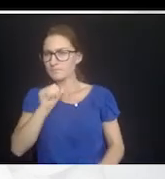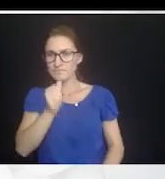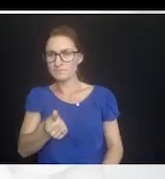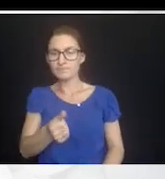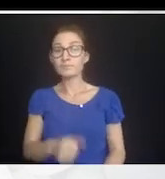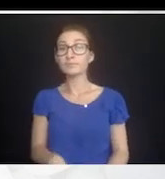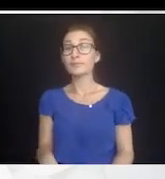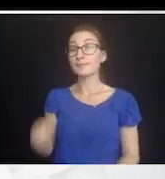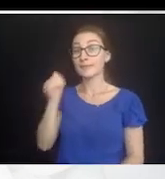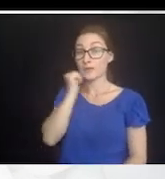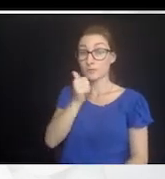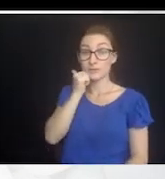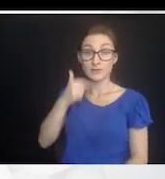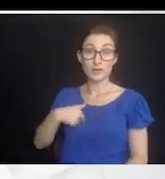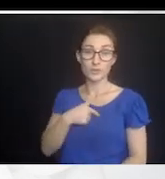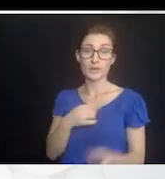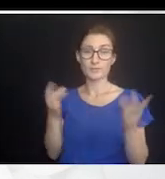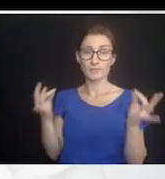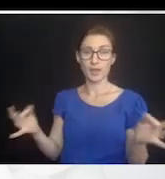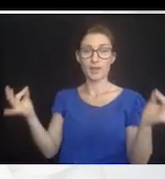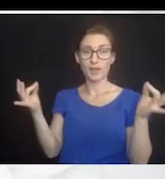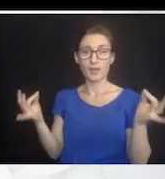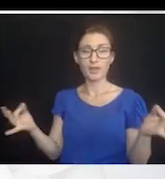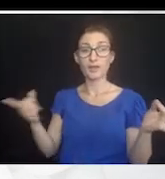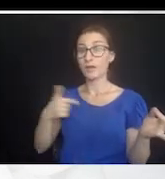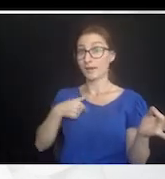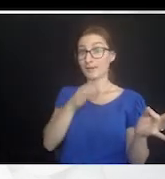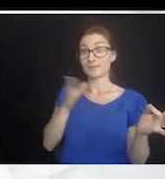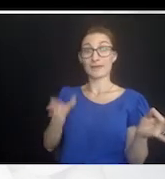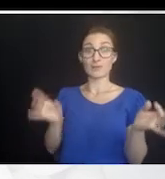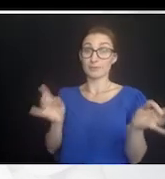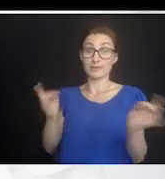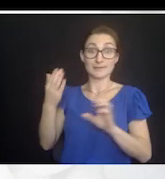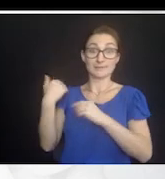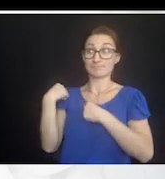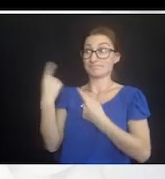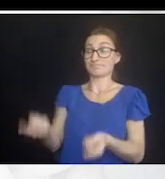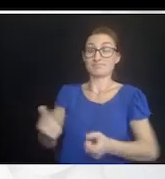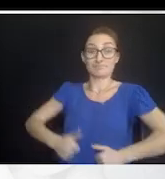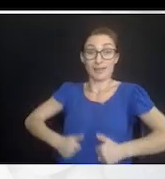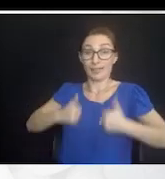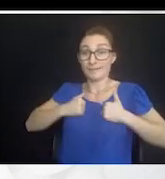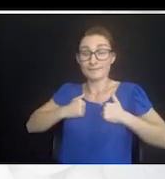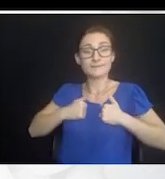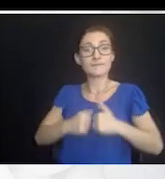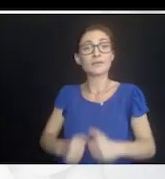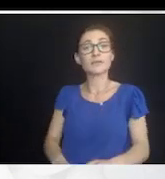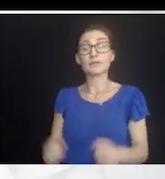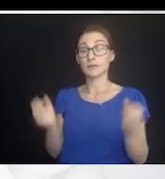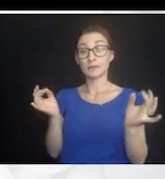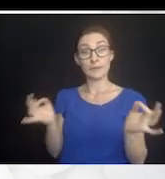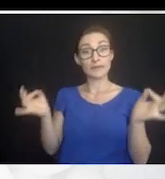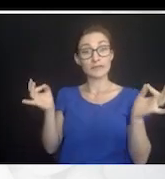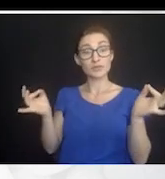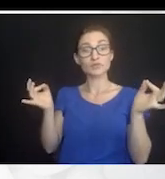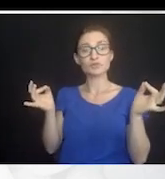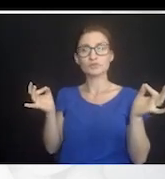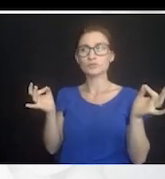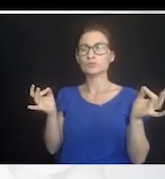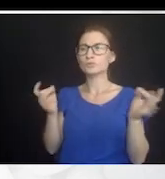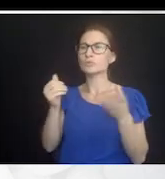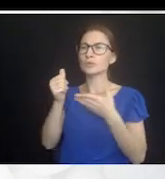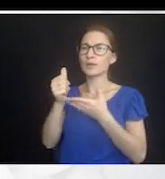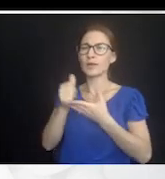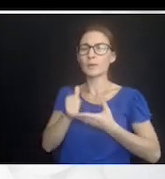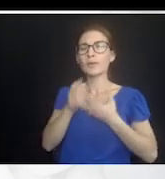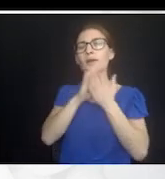disappear and just focus on the moment instead of focusing on what's not going right. We meditate every day, and I have never meditated before